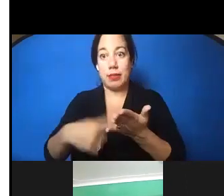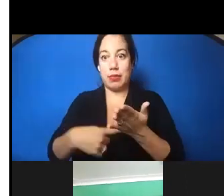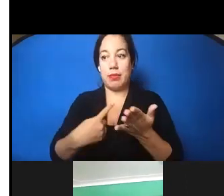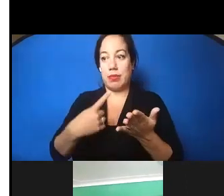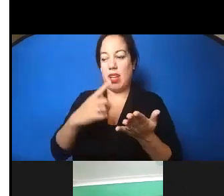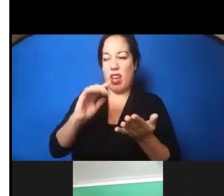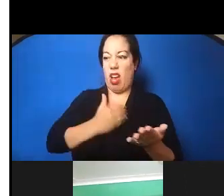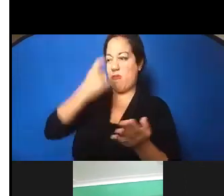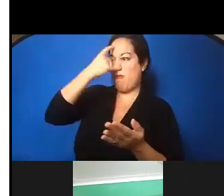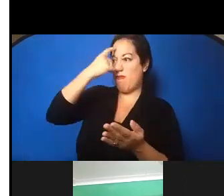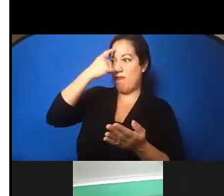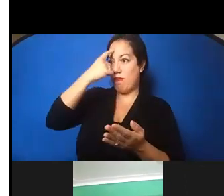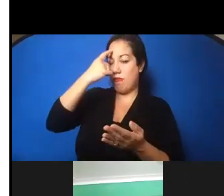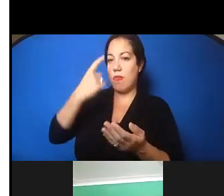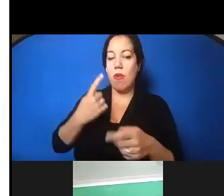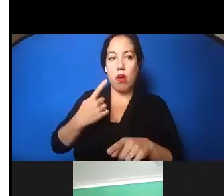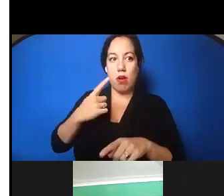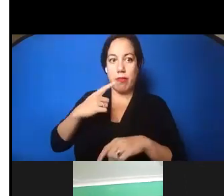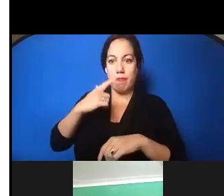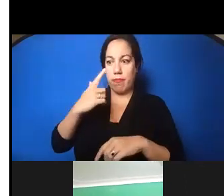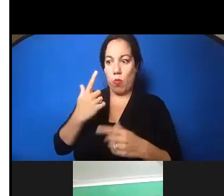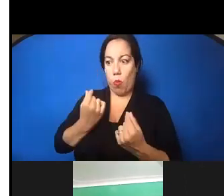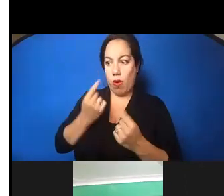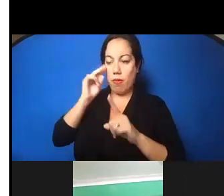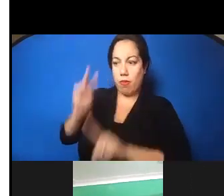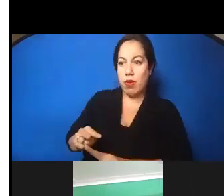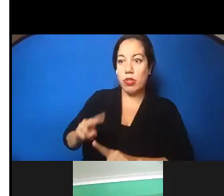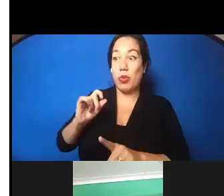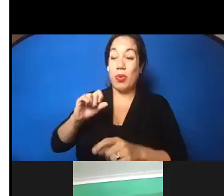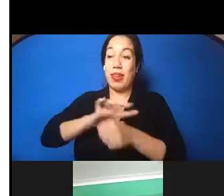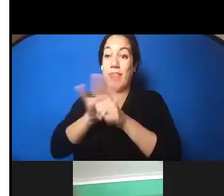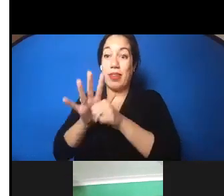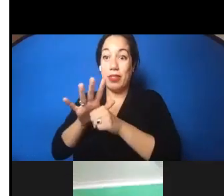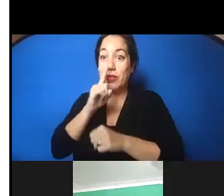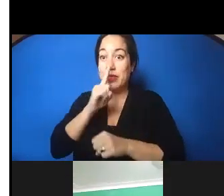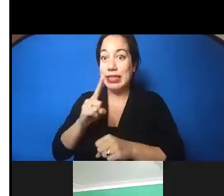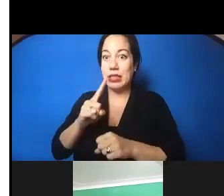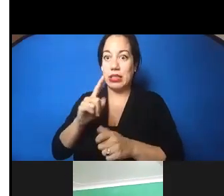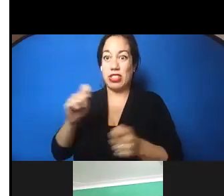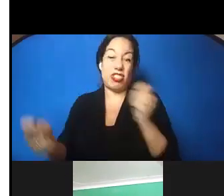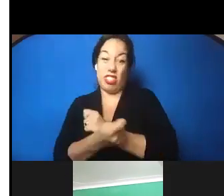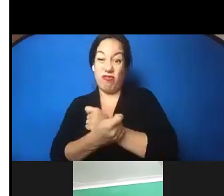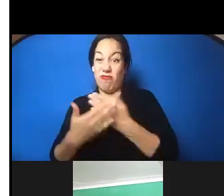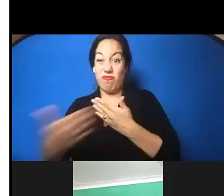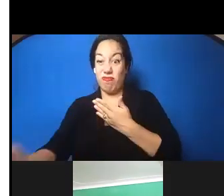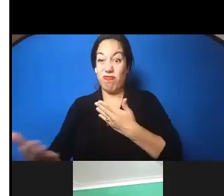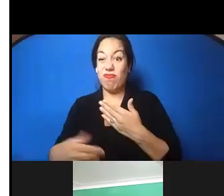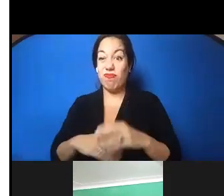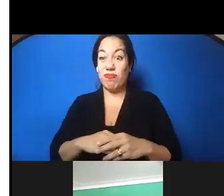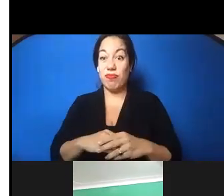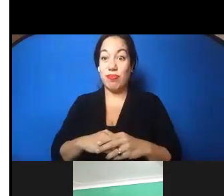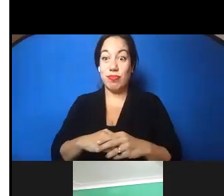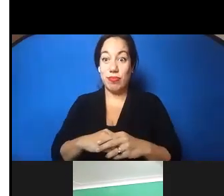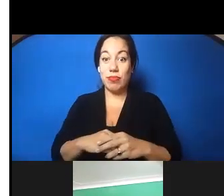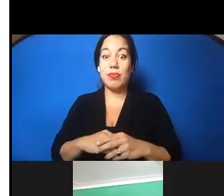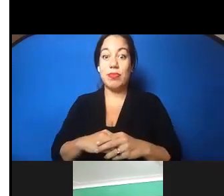work as a community. We want to do our things as a community. But the COVID-19 has come for you to stay by yourself. So the behavior attitude of the